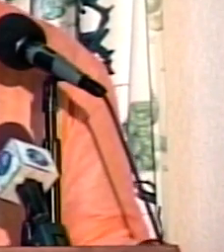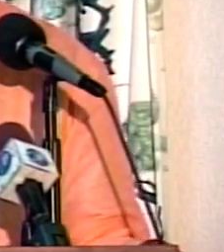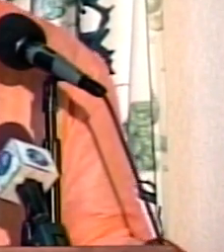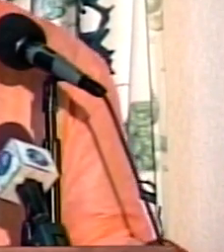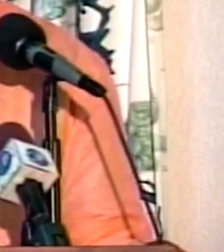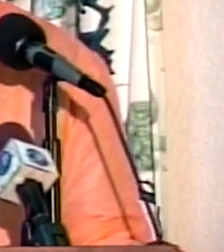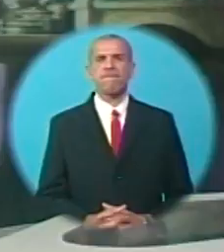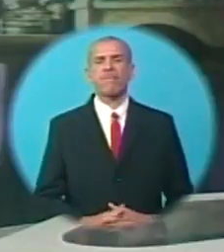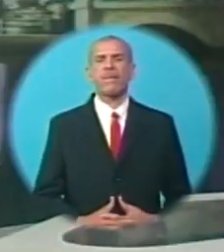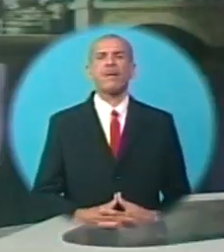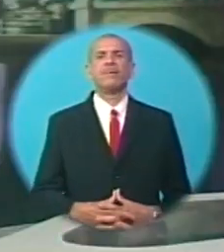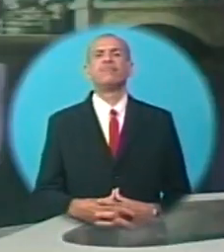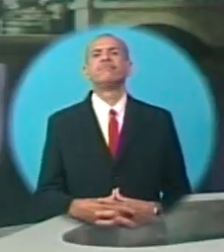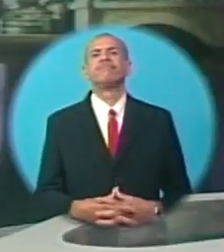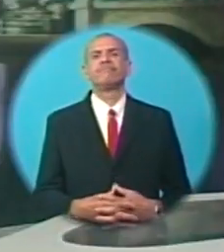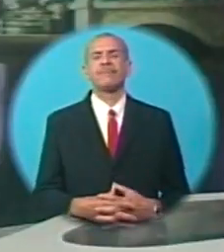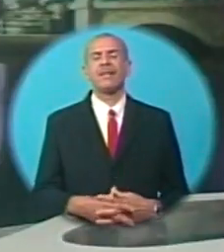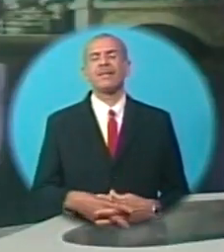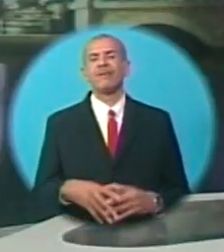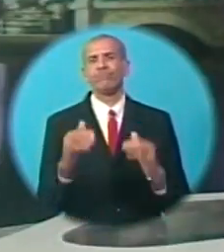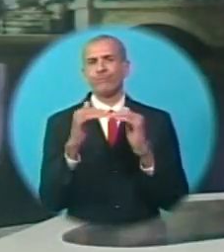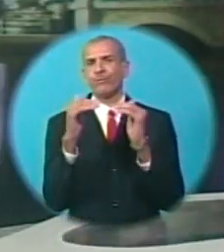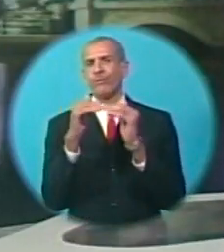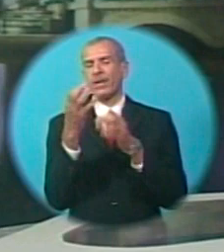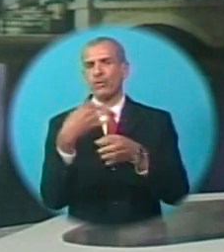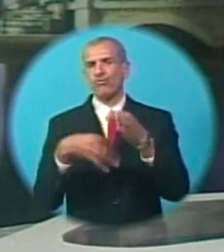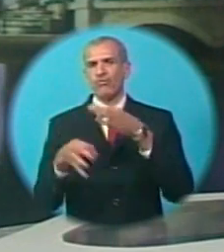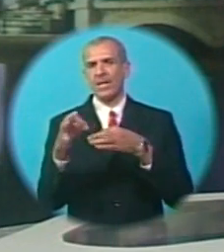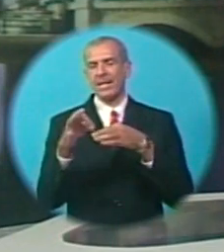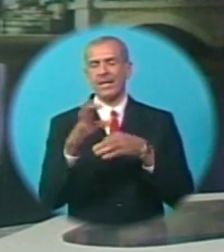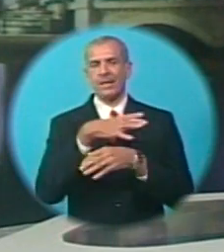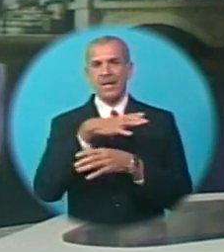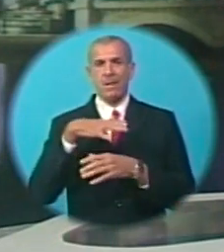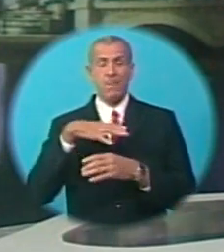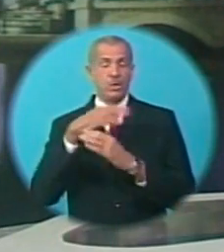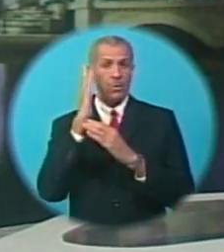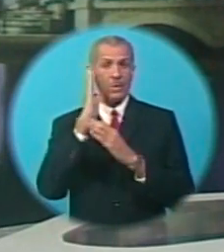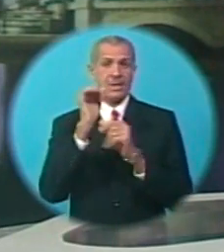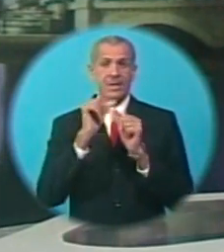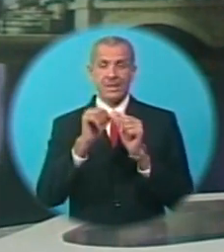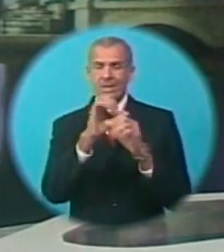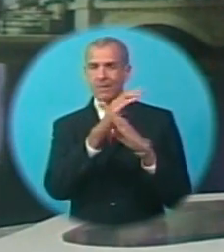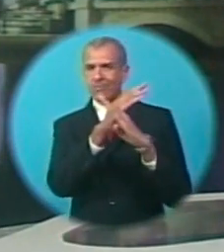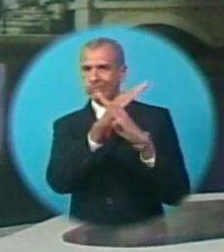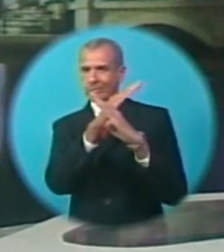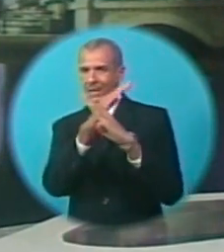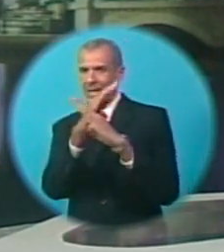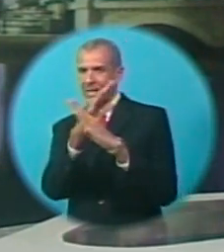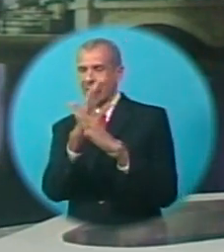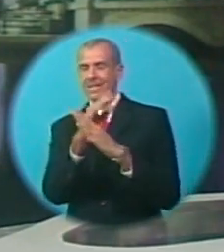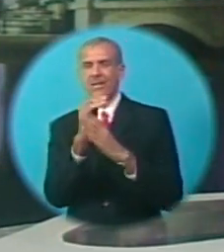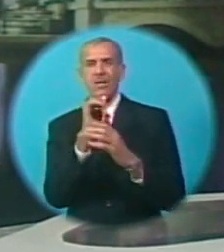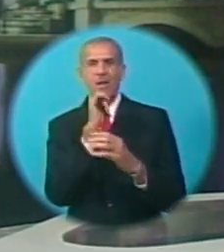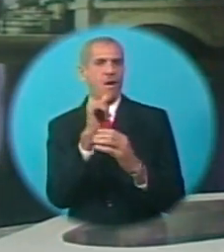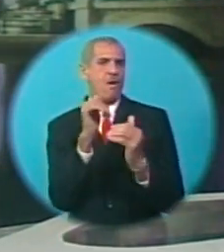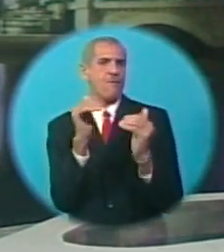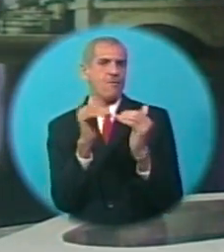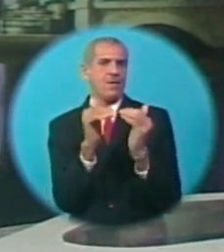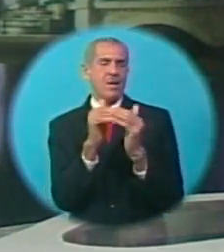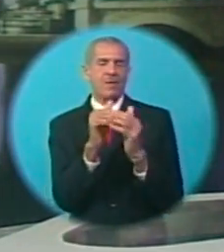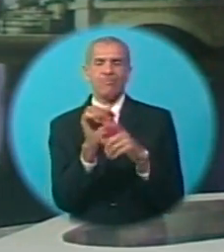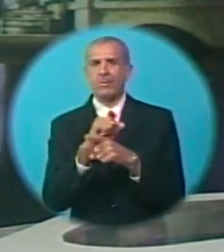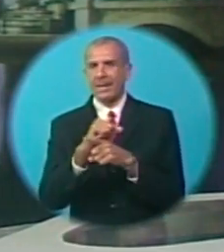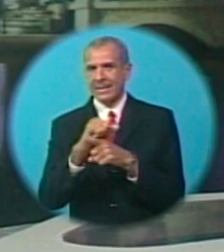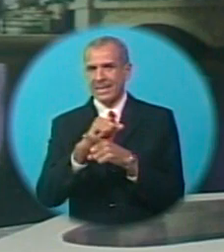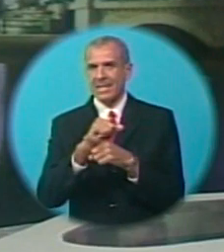quickly. Well, the Fair Trading Commission will continue to guard against unfair competitive practices locally. This from Minister